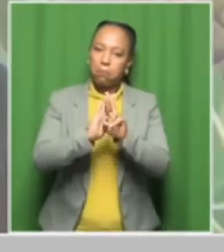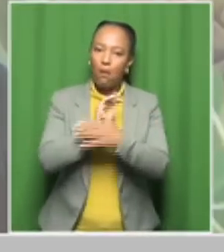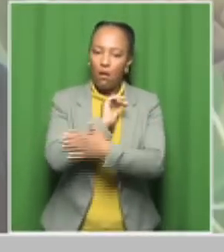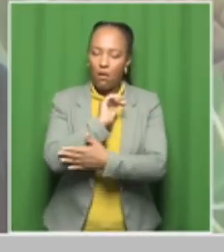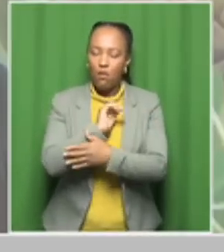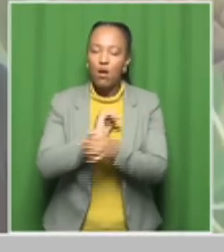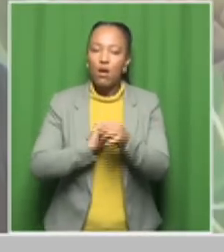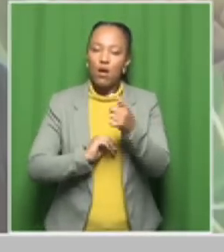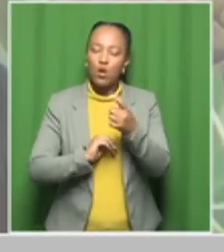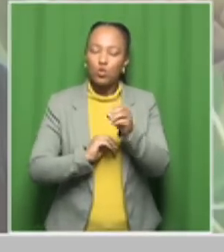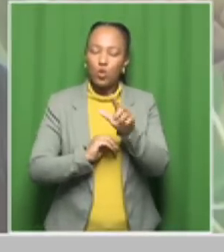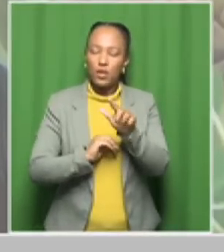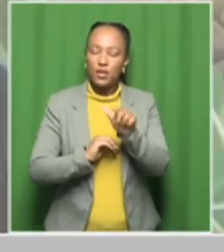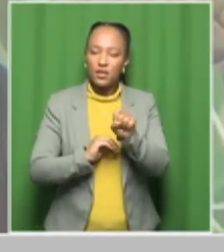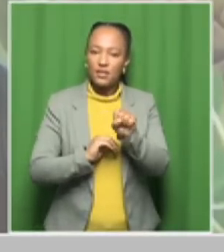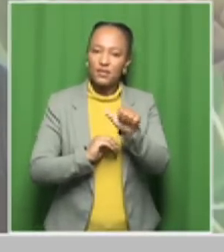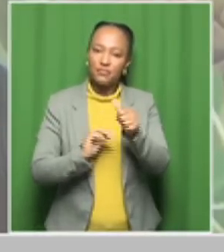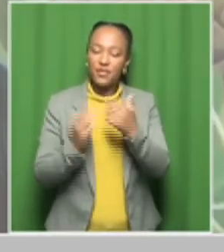Morning Live.